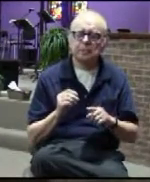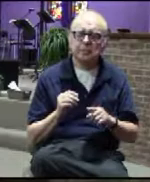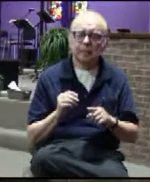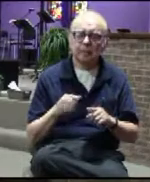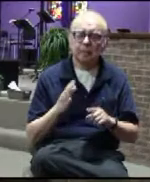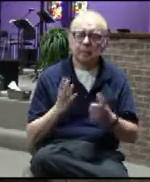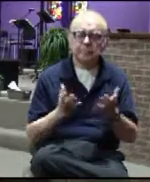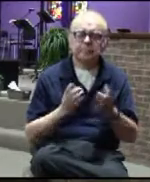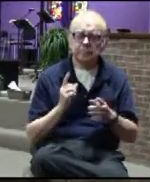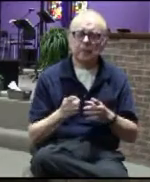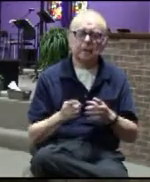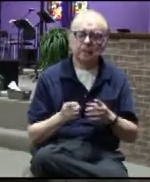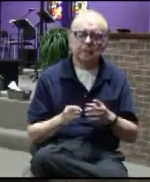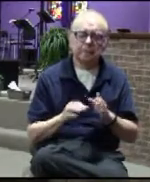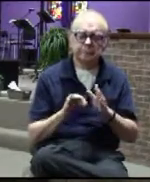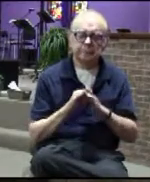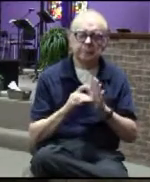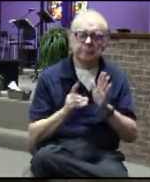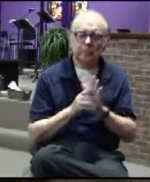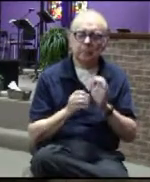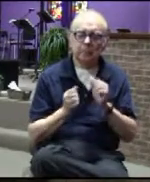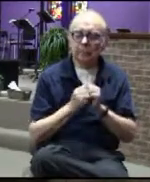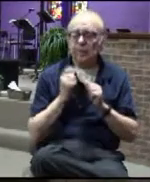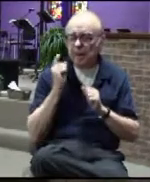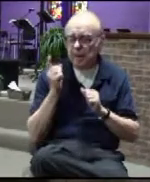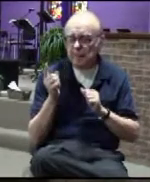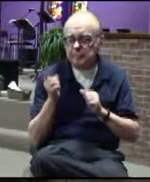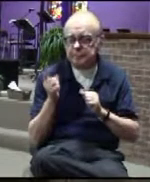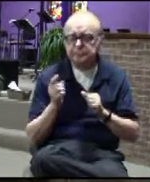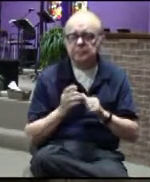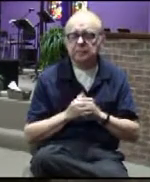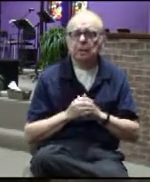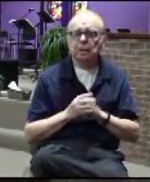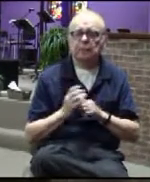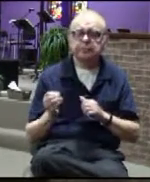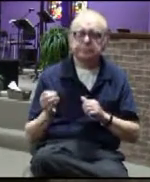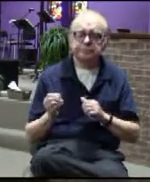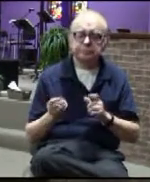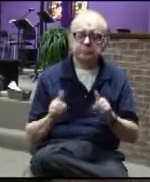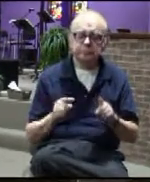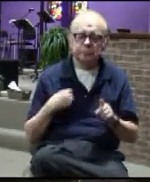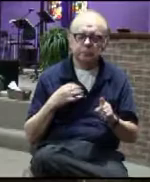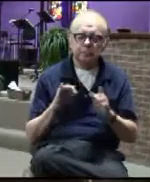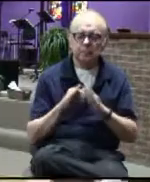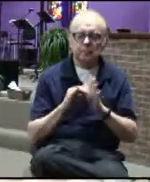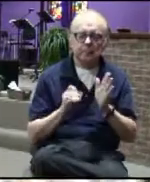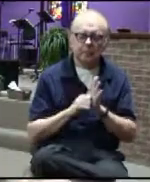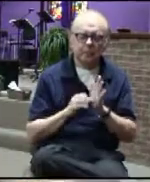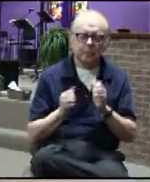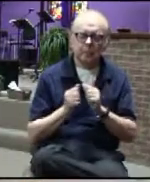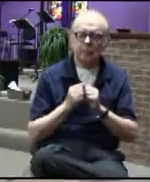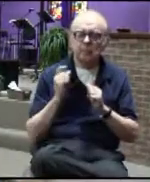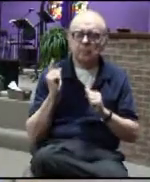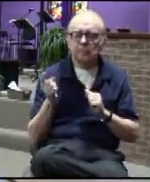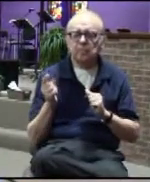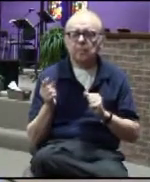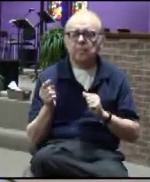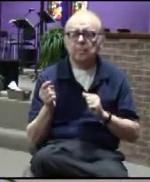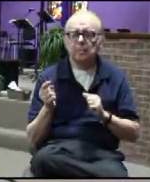God wants you to identify with him and when we identify with him